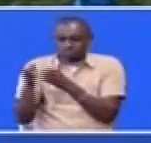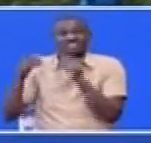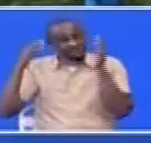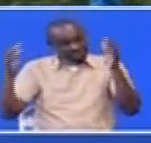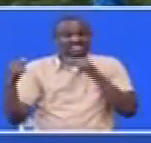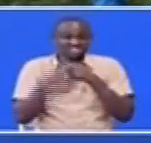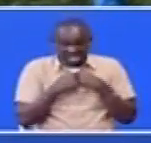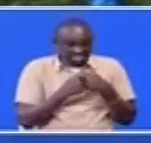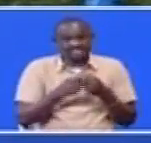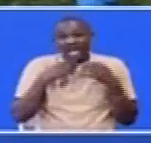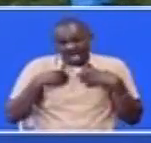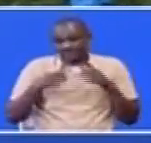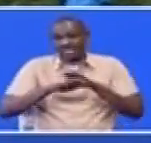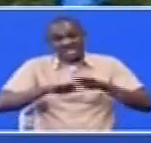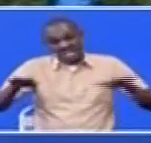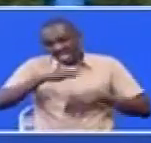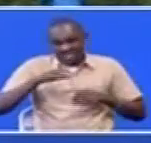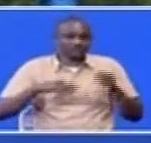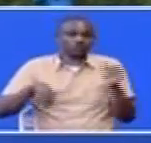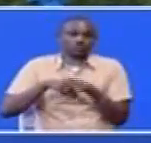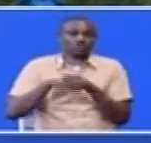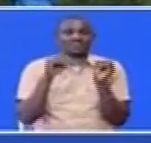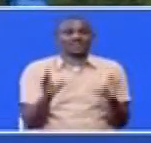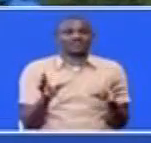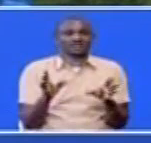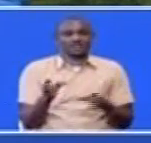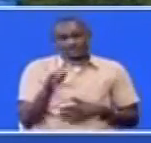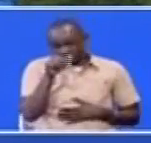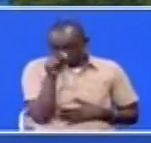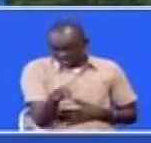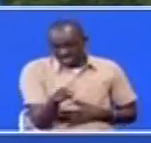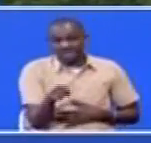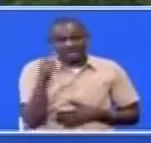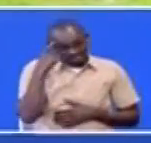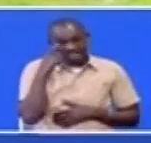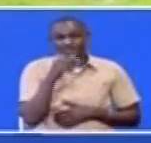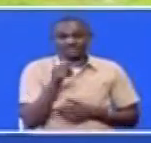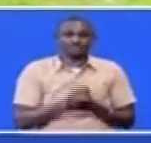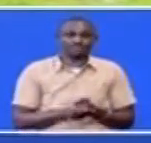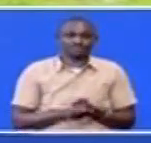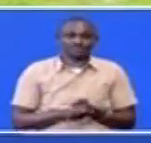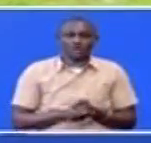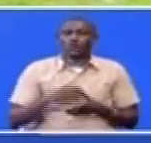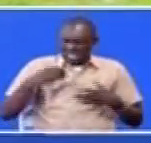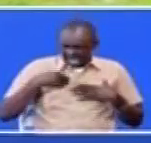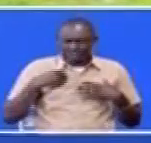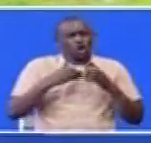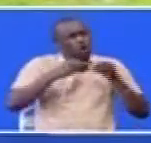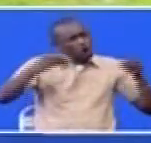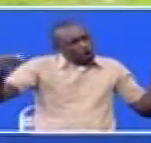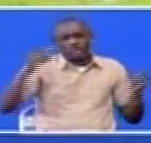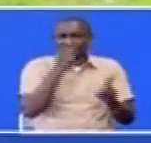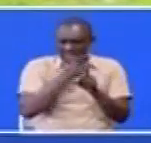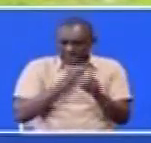with the facilities and the infrastructure to get them from here, this age group, all the way through to professional. We have a long-term project with this